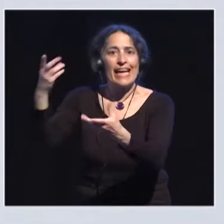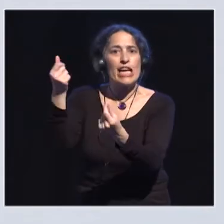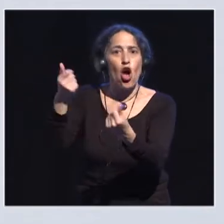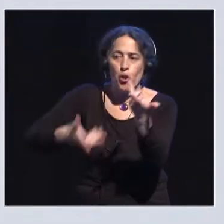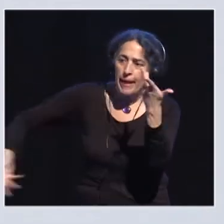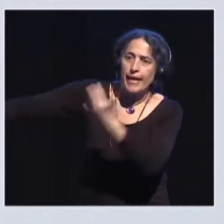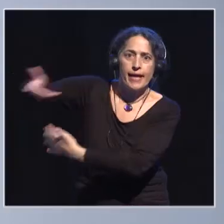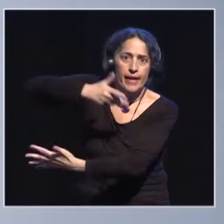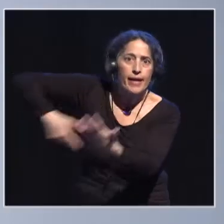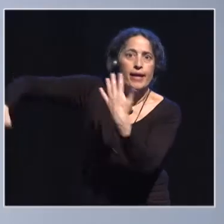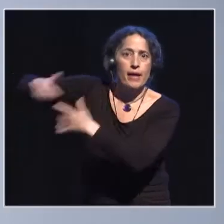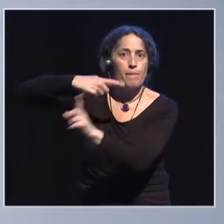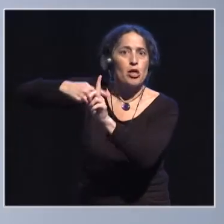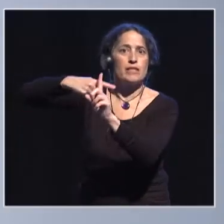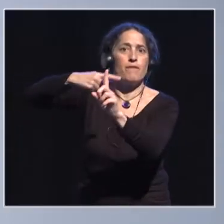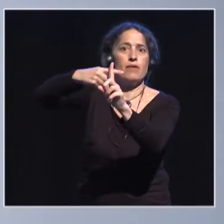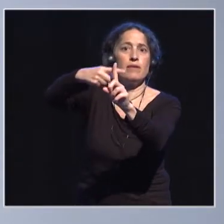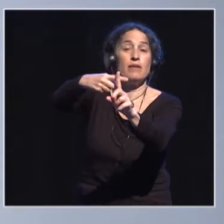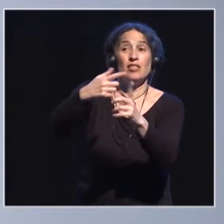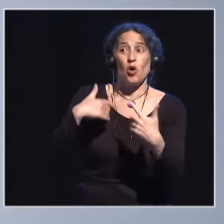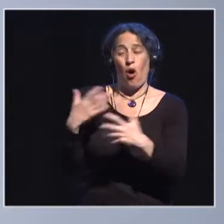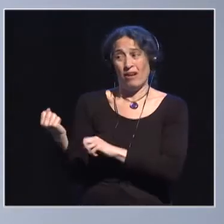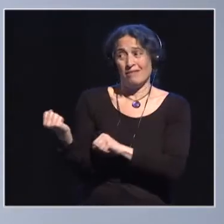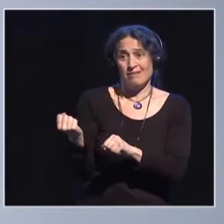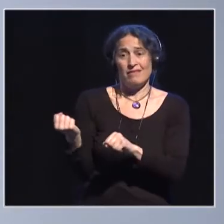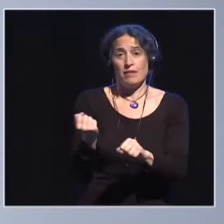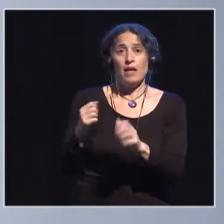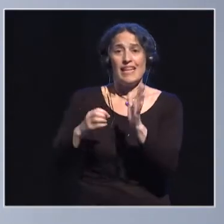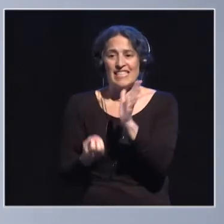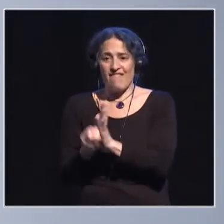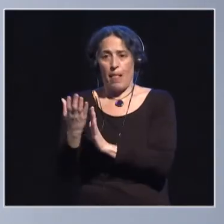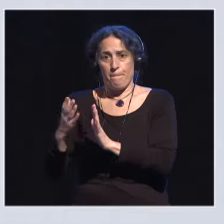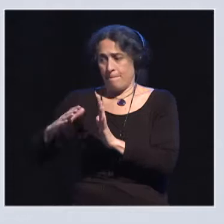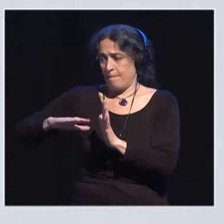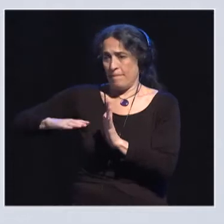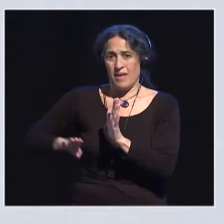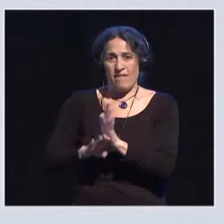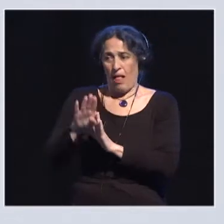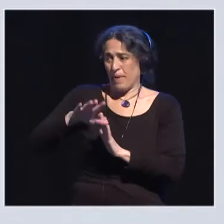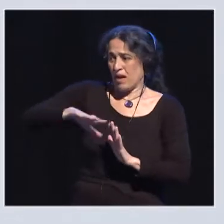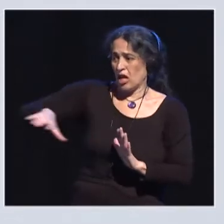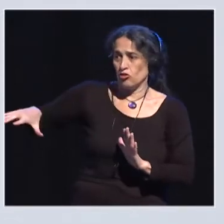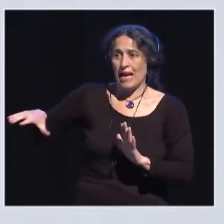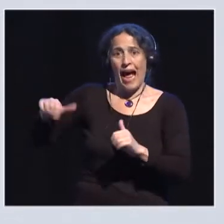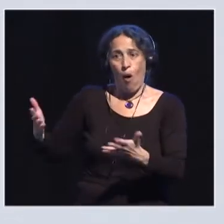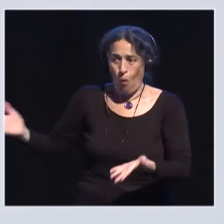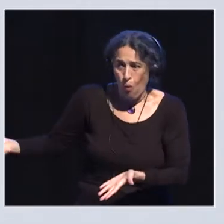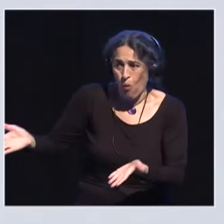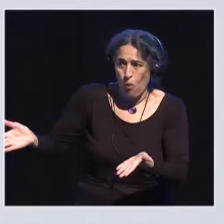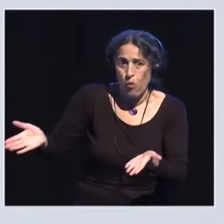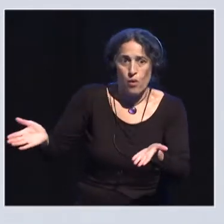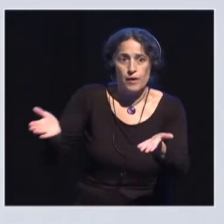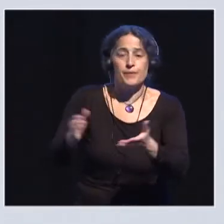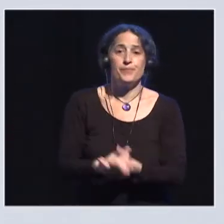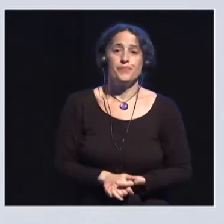if we do not bring the developing nations along? This is why I push for education, technology education. Also, one of the work I do, because